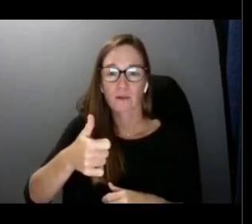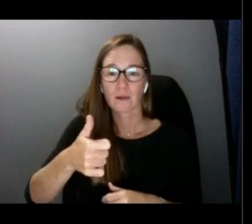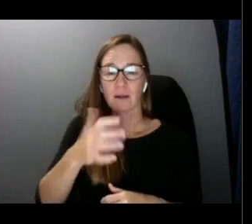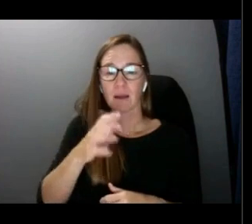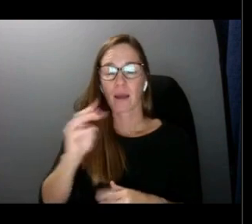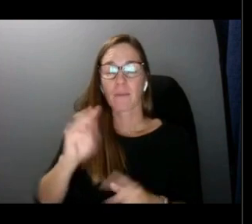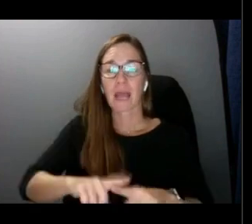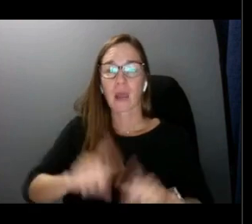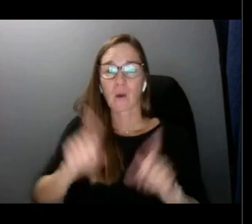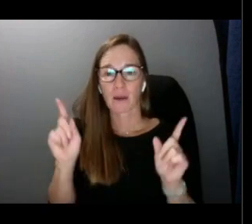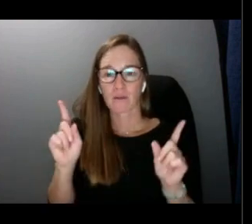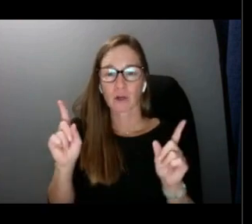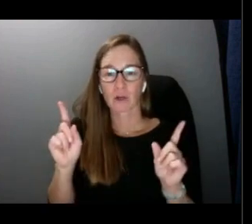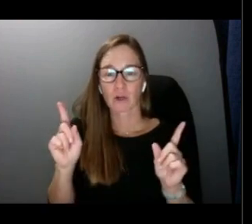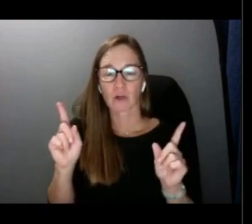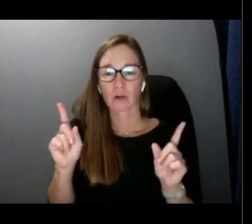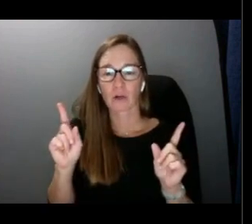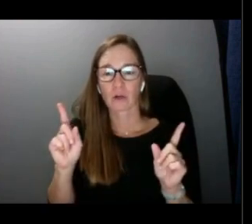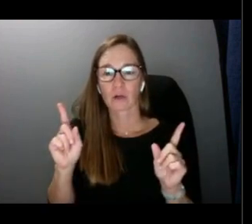However,